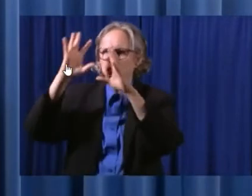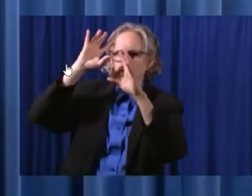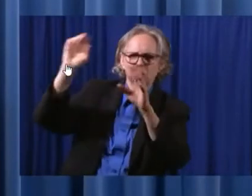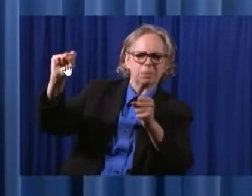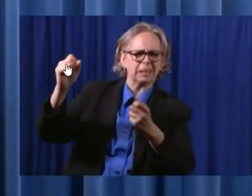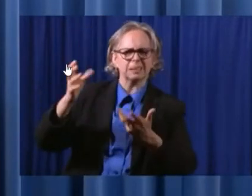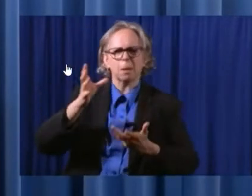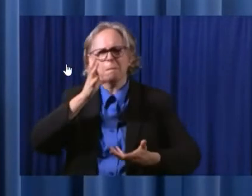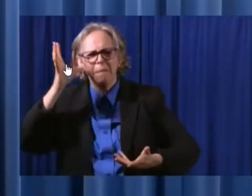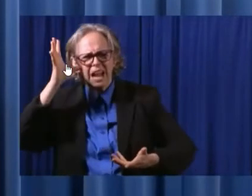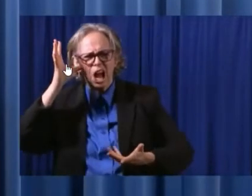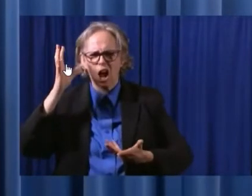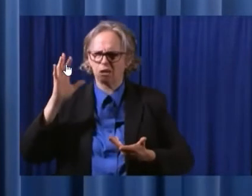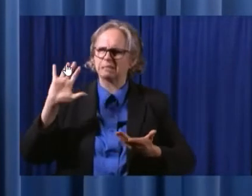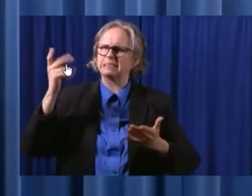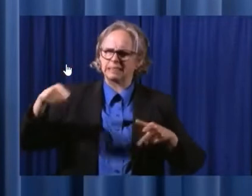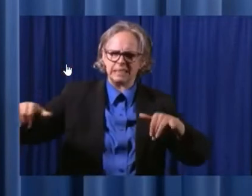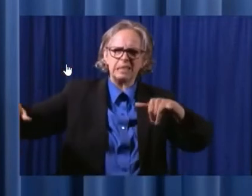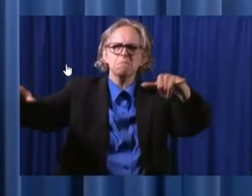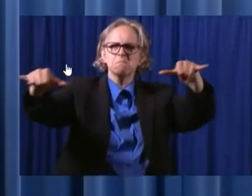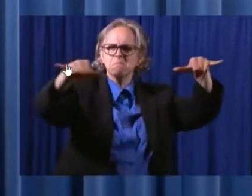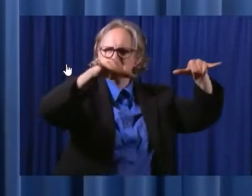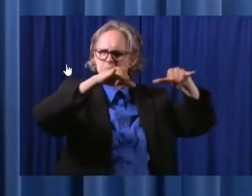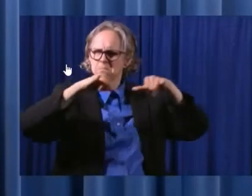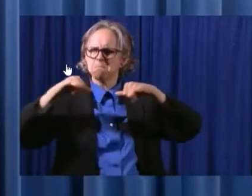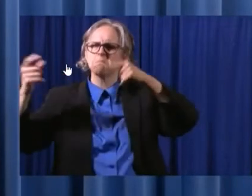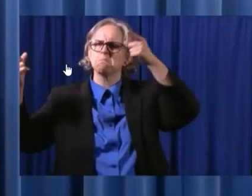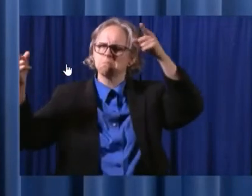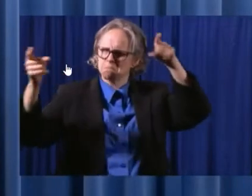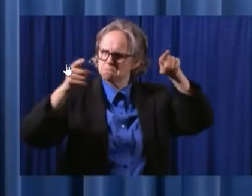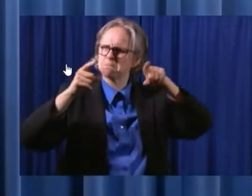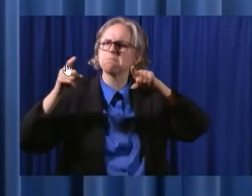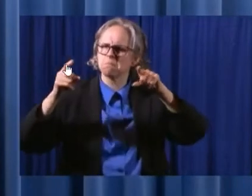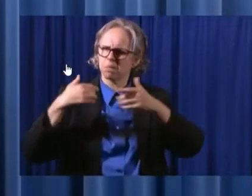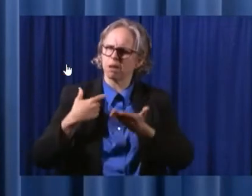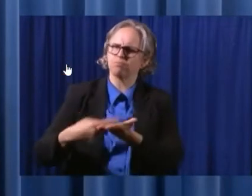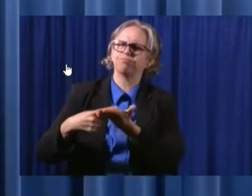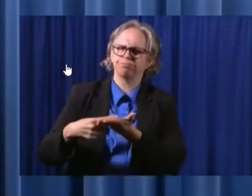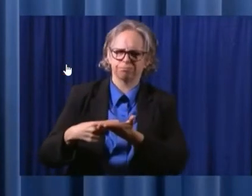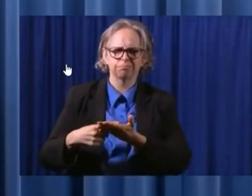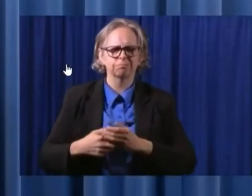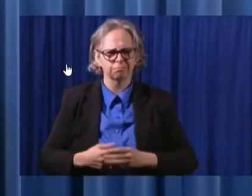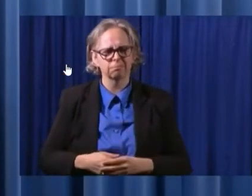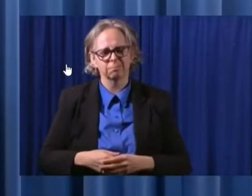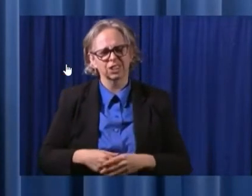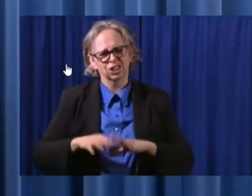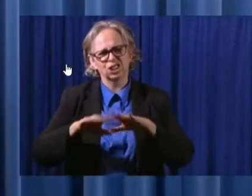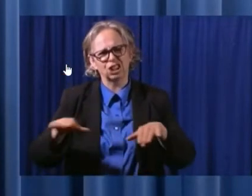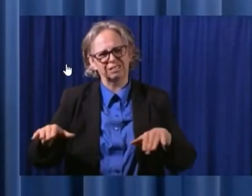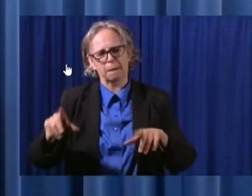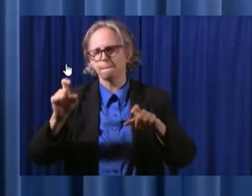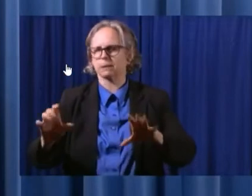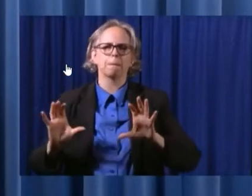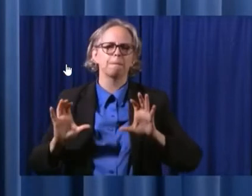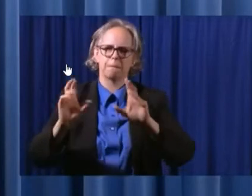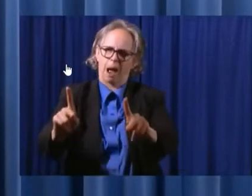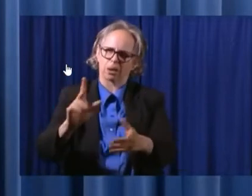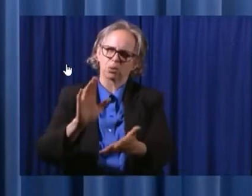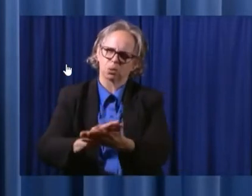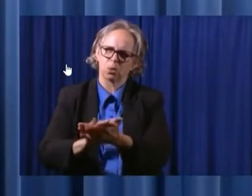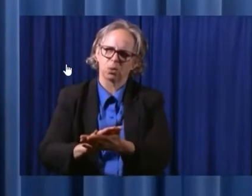Ohio that our kids need to get back into the school building, and that is something that is